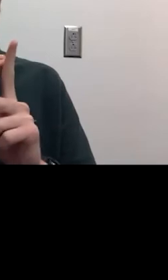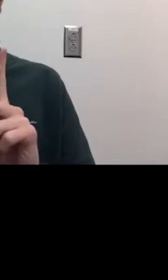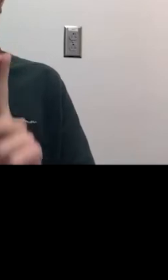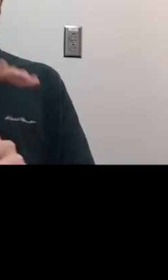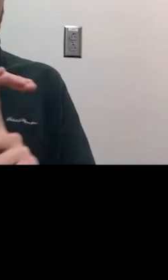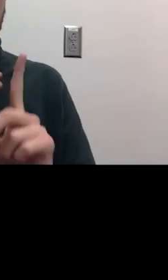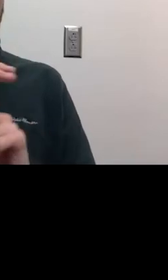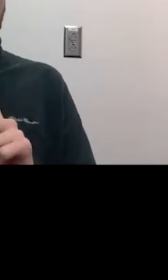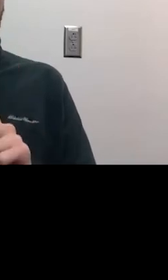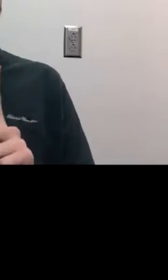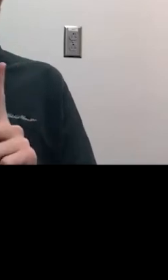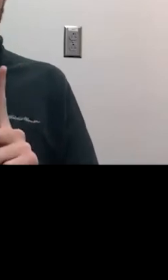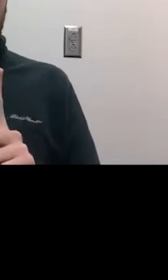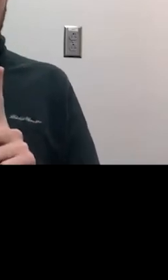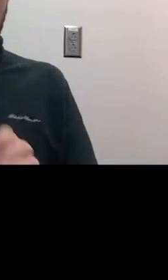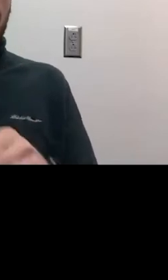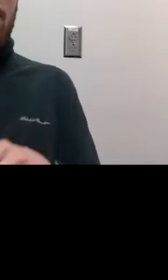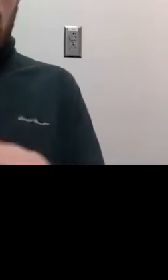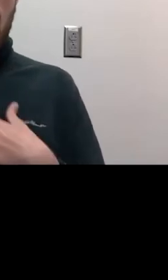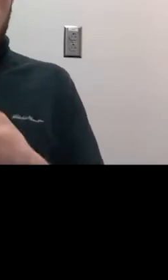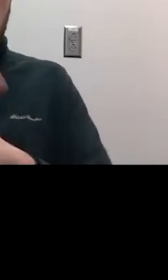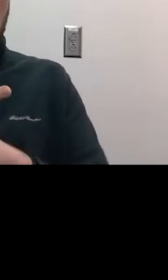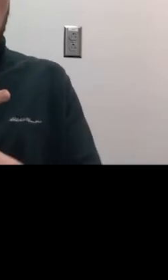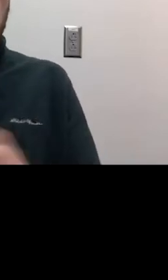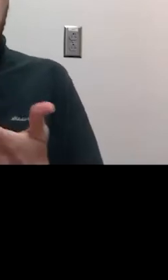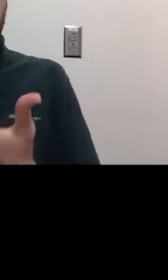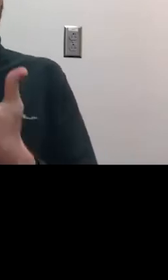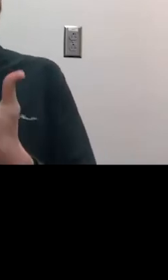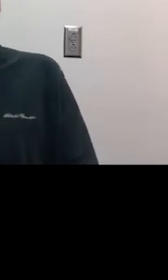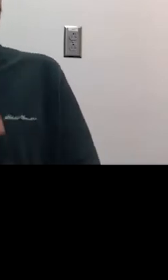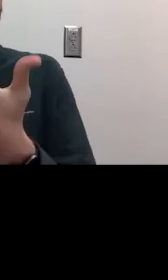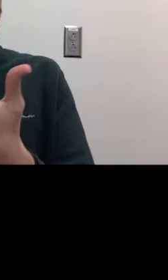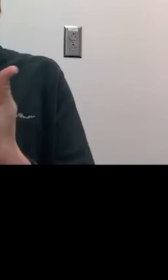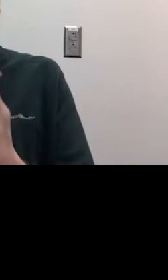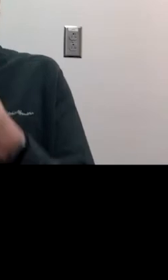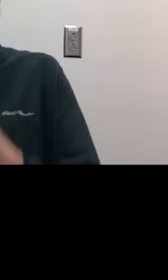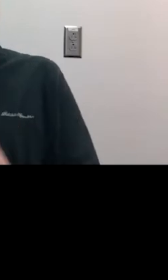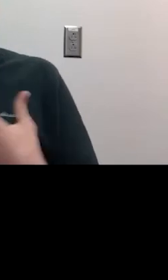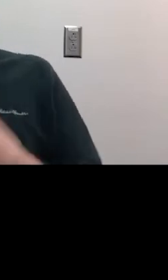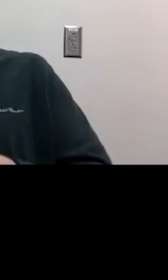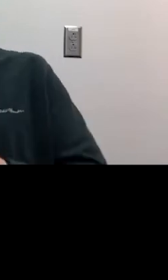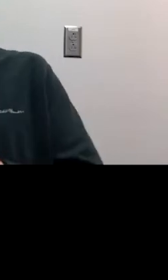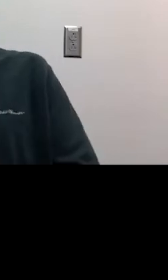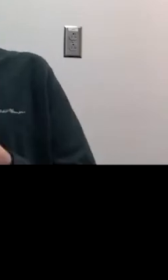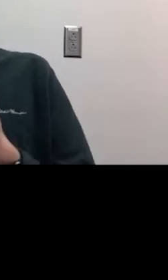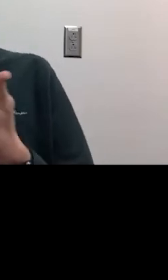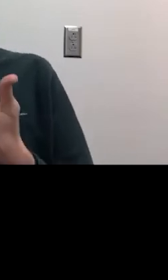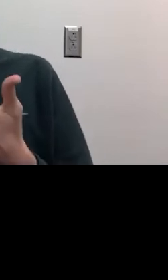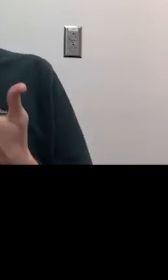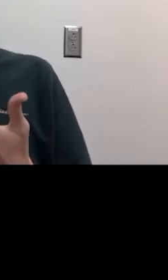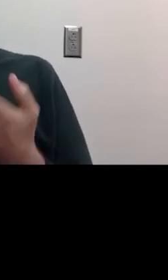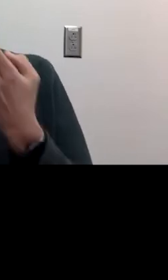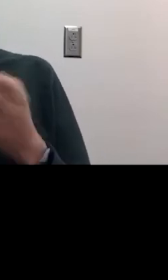part of their healthcare, what kinds of things they want to have be addressed as part of their healthcare. It's a broad range